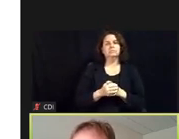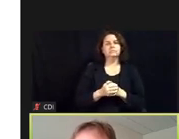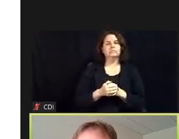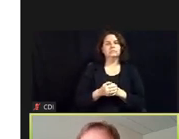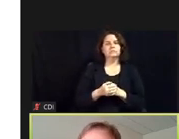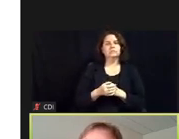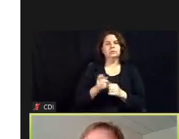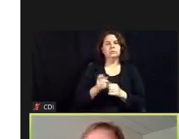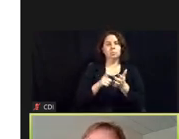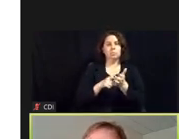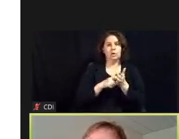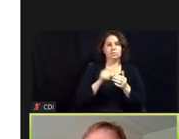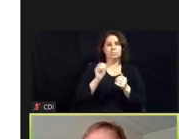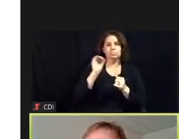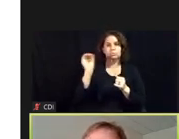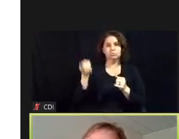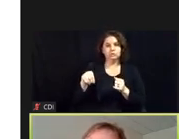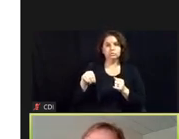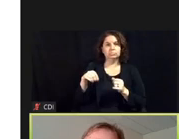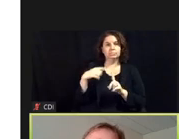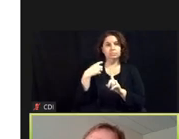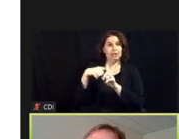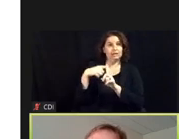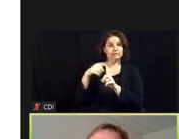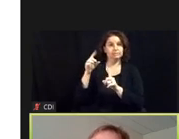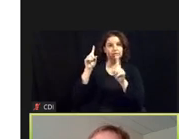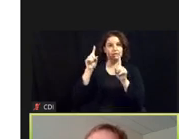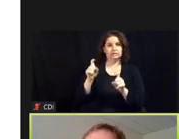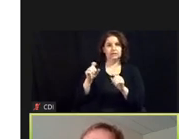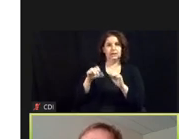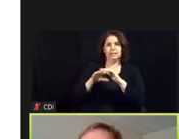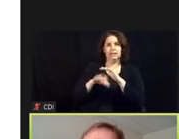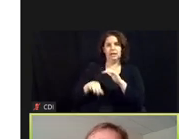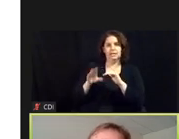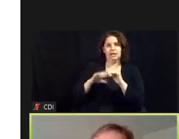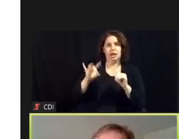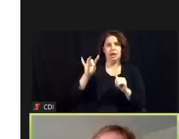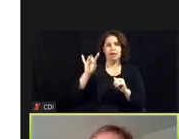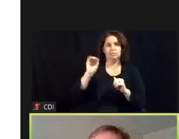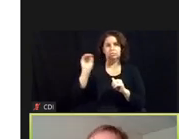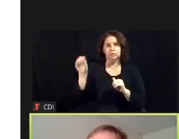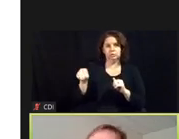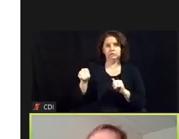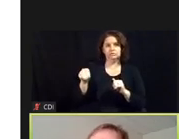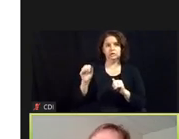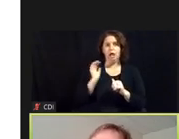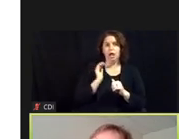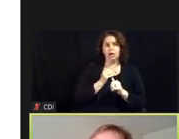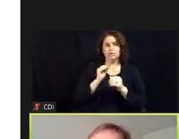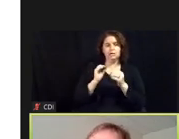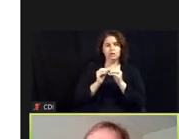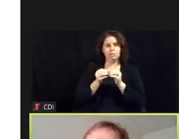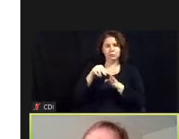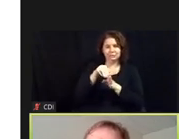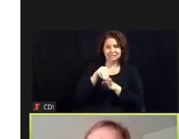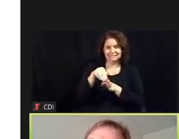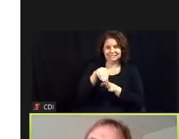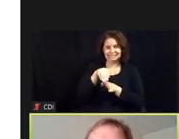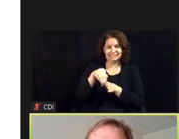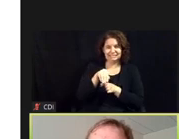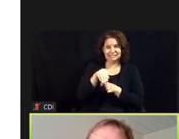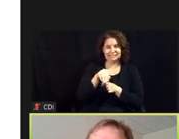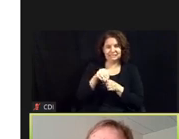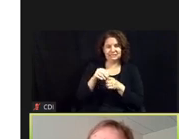8%. We are on the cusp in terms of our numbers between that purple category and the red